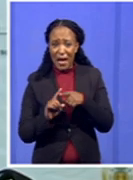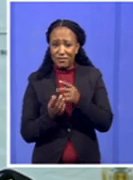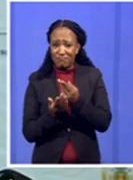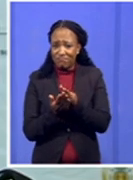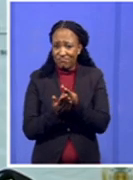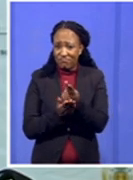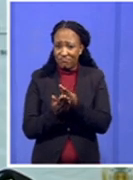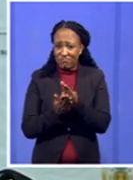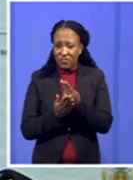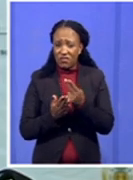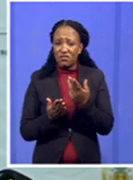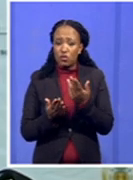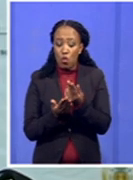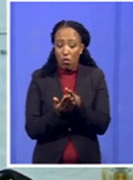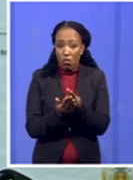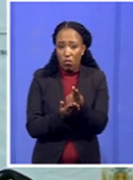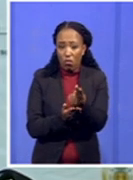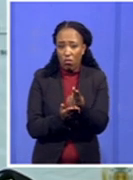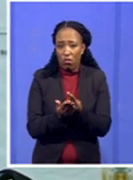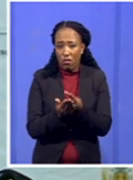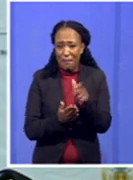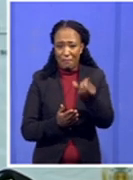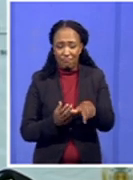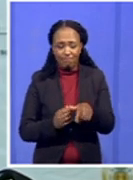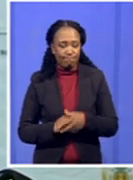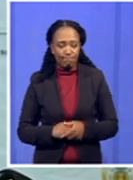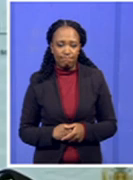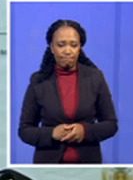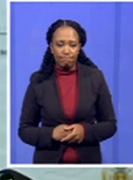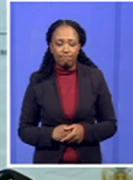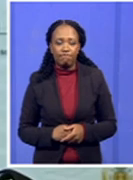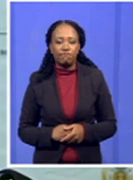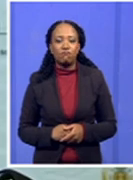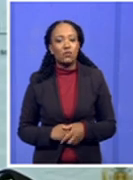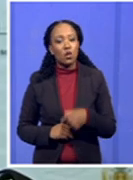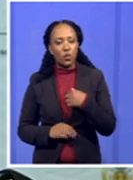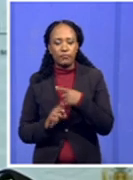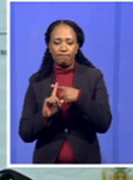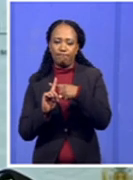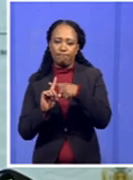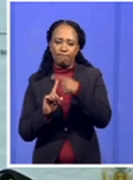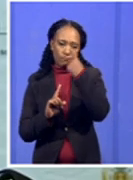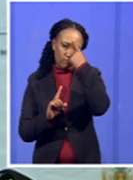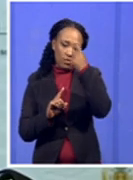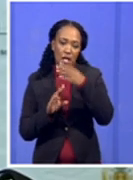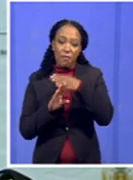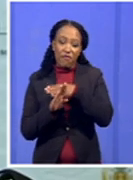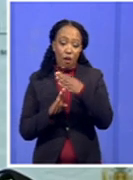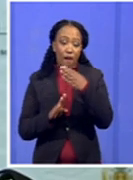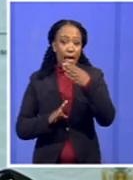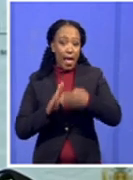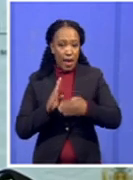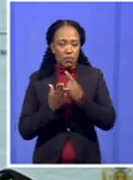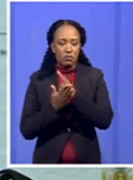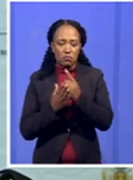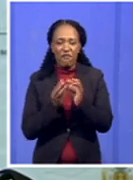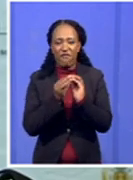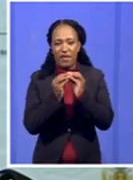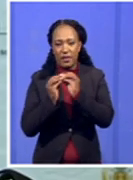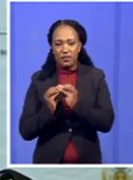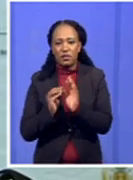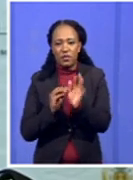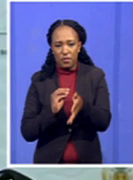So once we are quite optimistic that by the end of the week it will have been fixed. There might